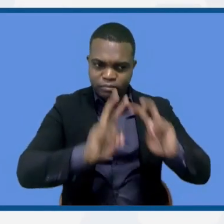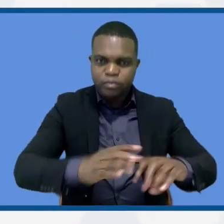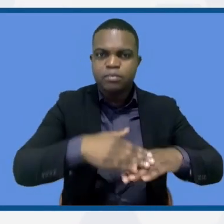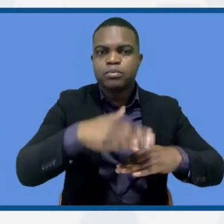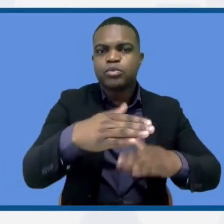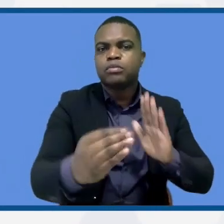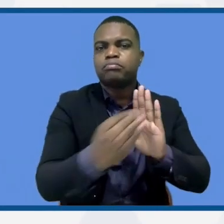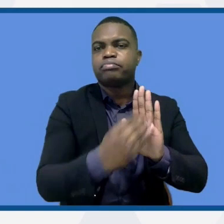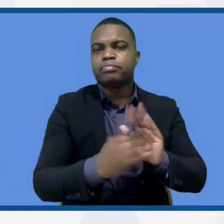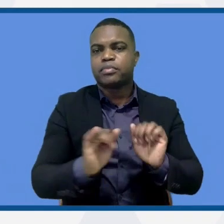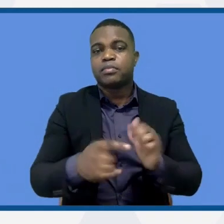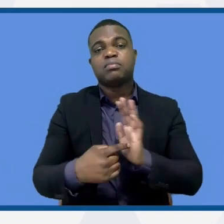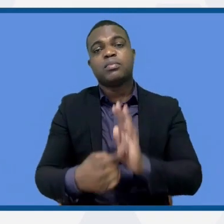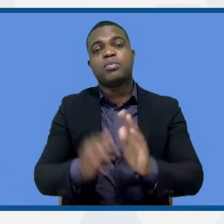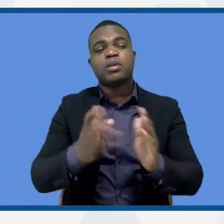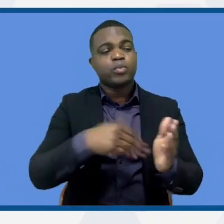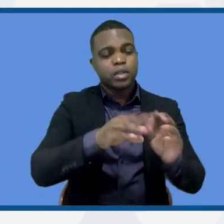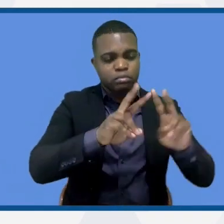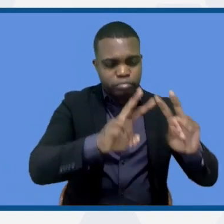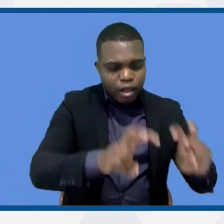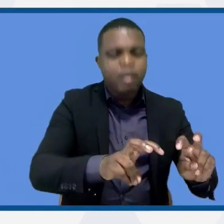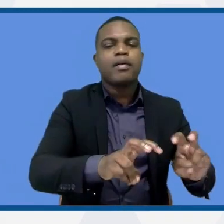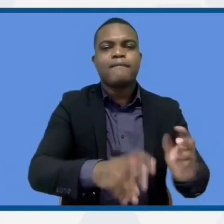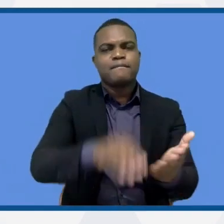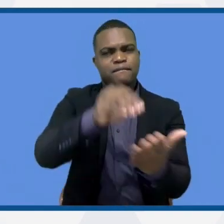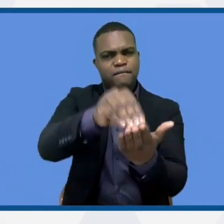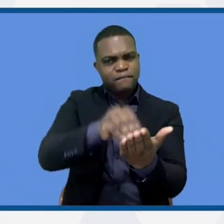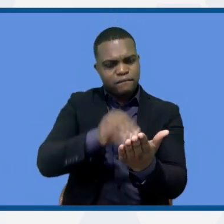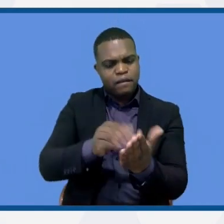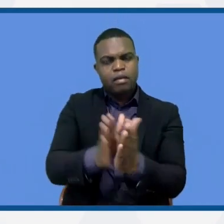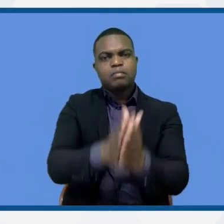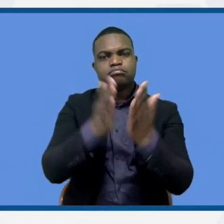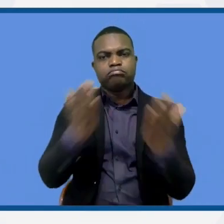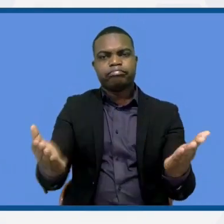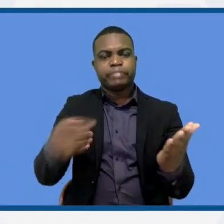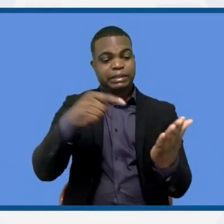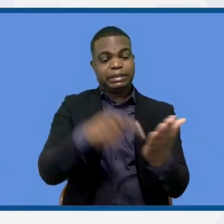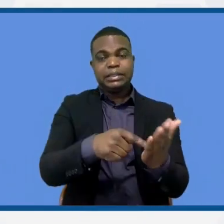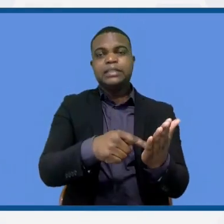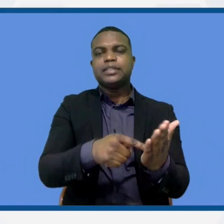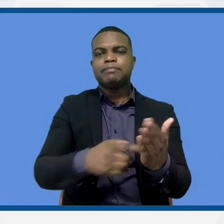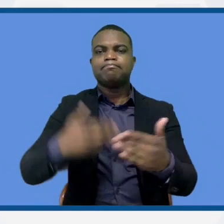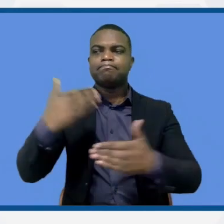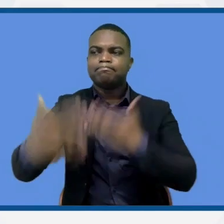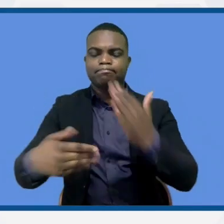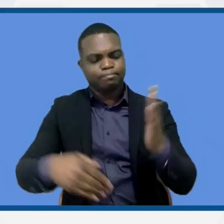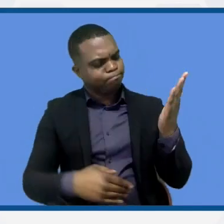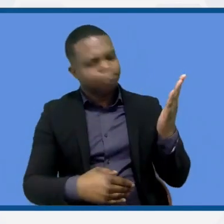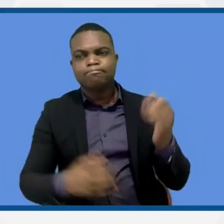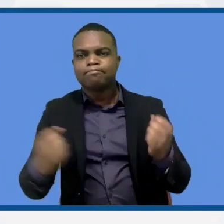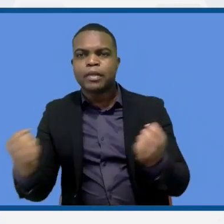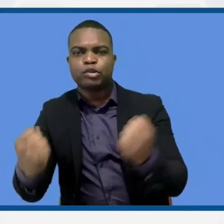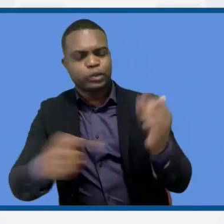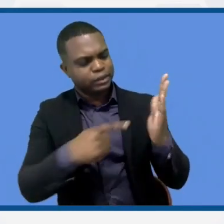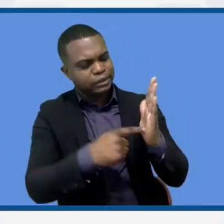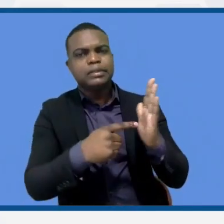key indicators to assess national performance and identify priority action. Additionally, to help